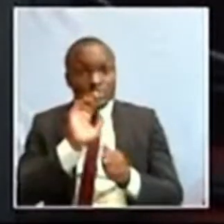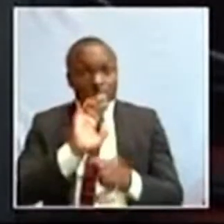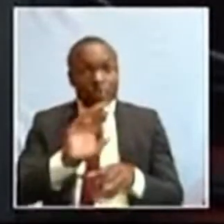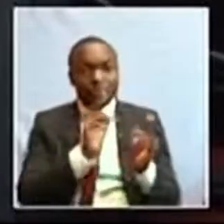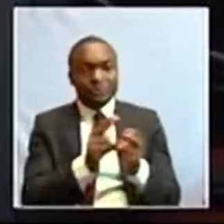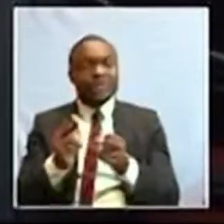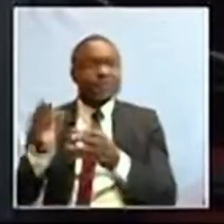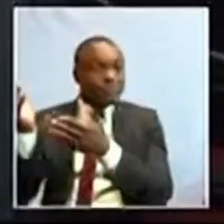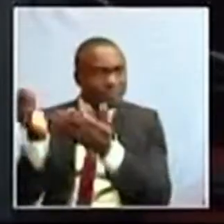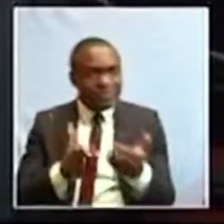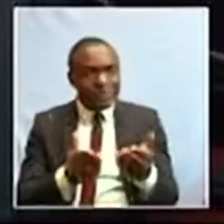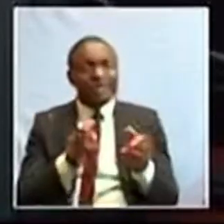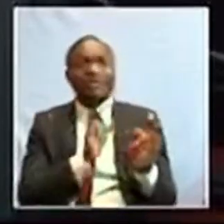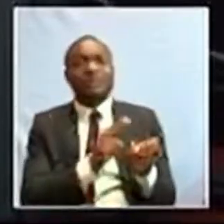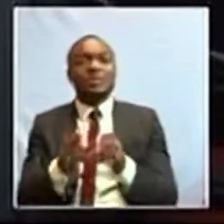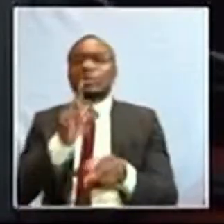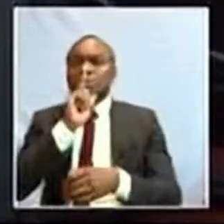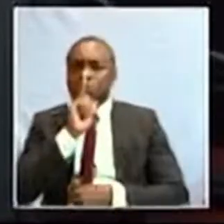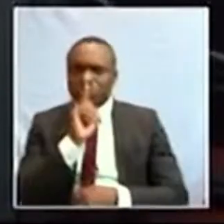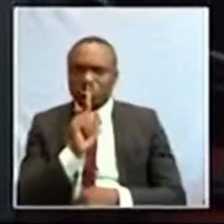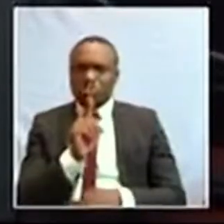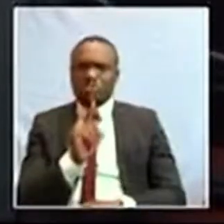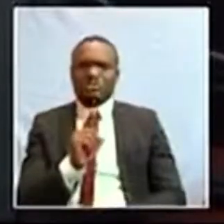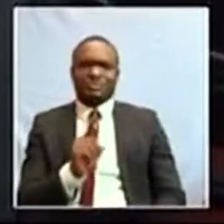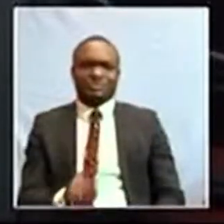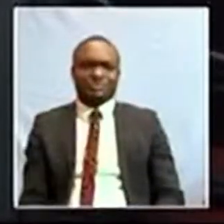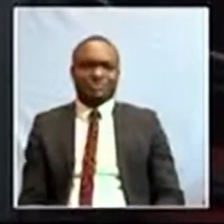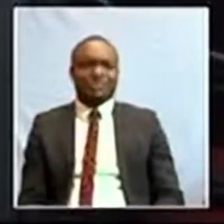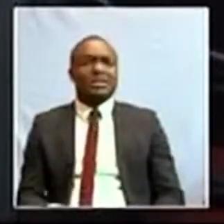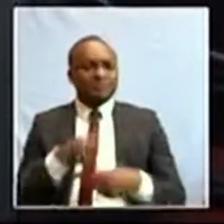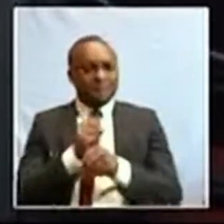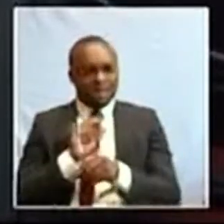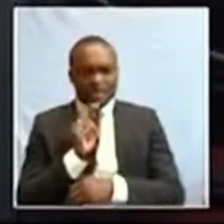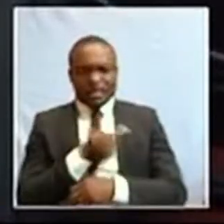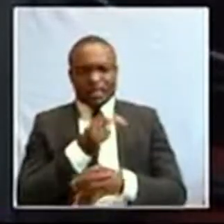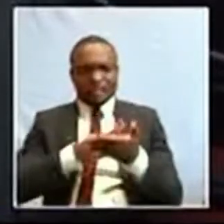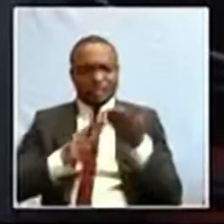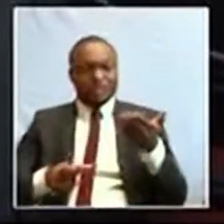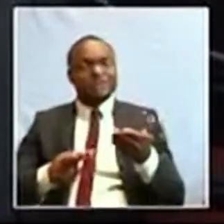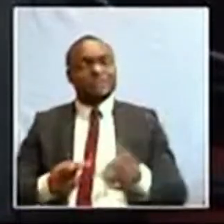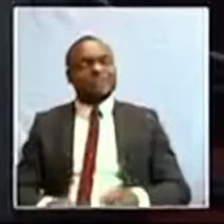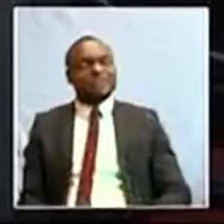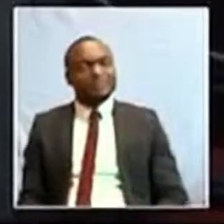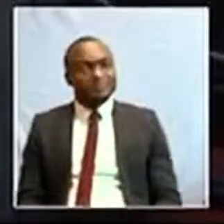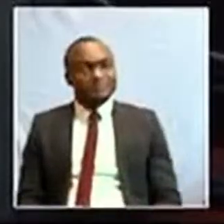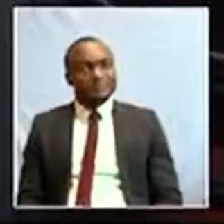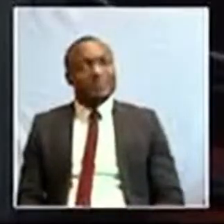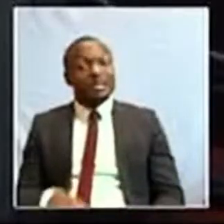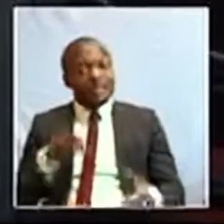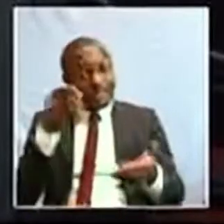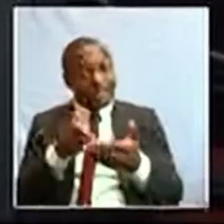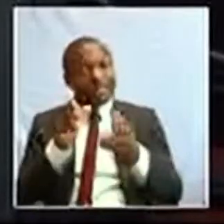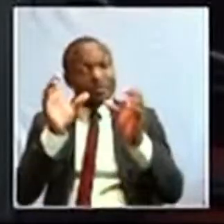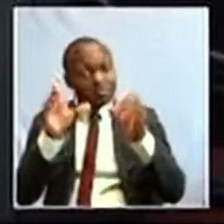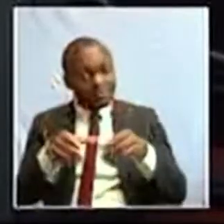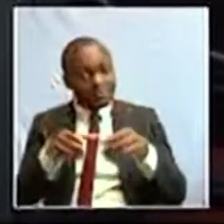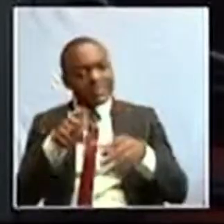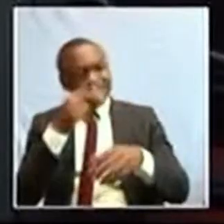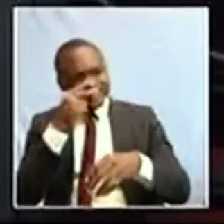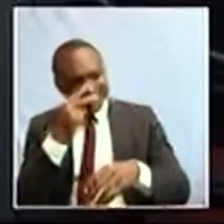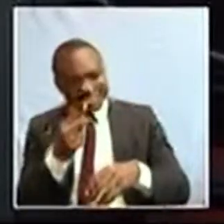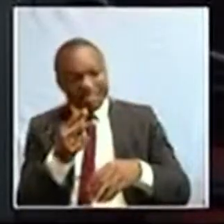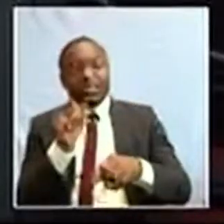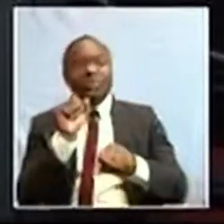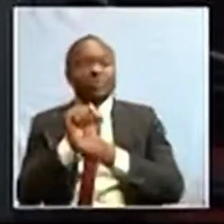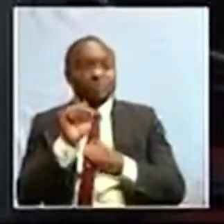should come with answers that are really, really, really convincing to members of this committee, so that this committee is seen to be